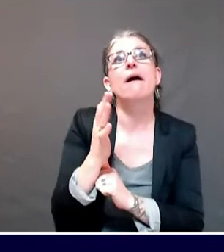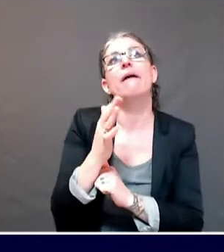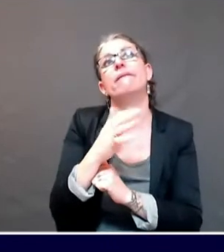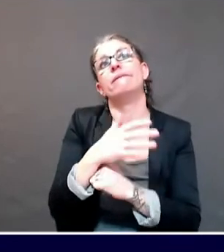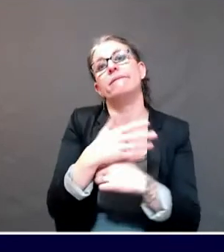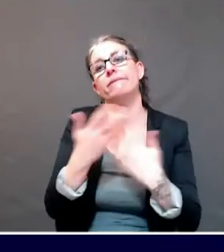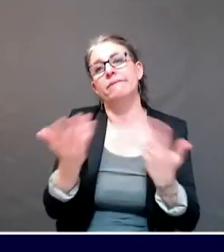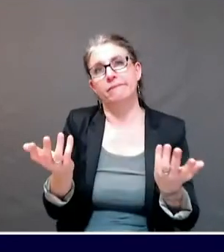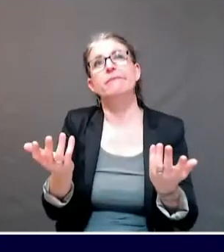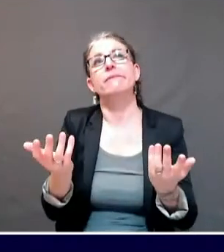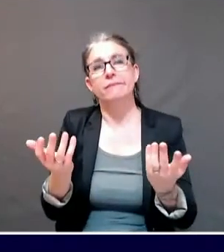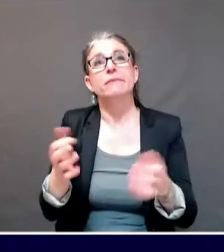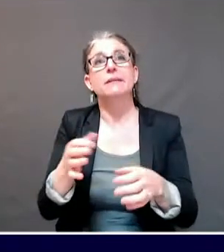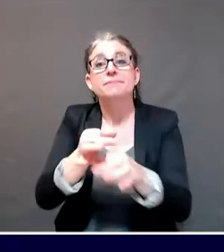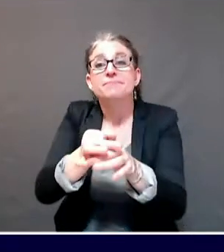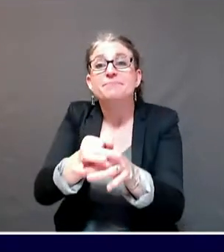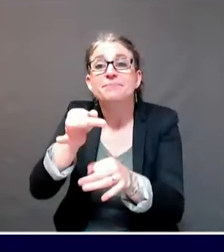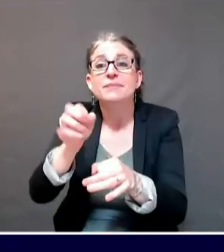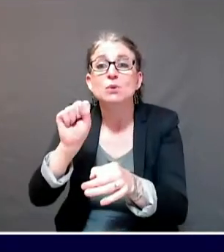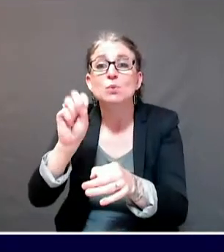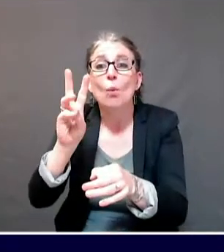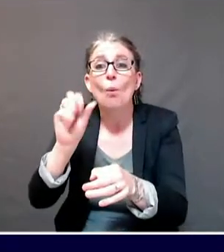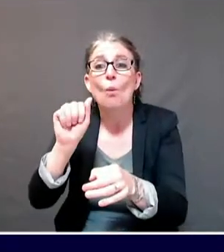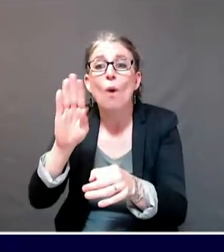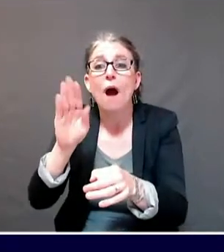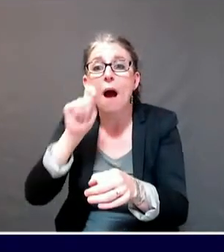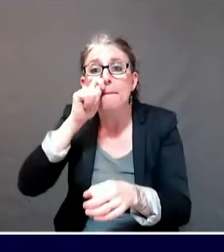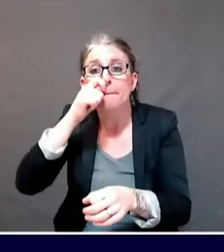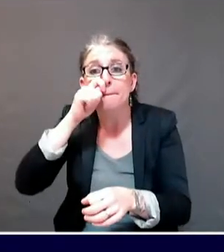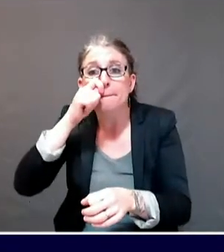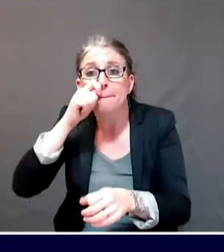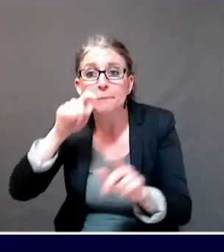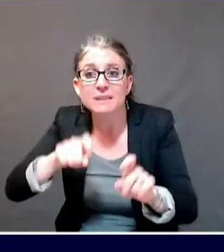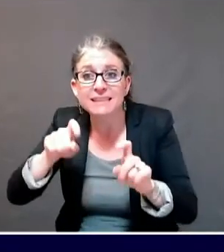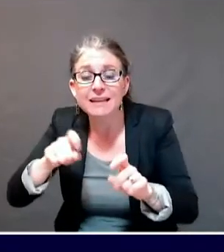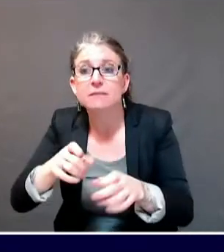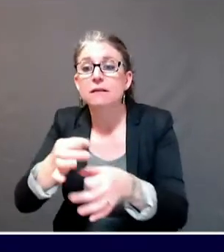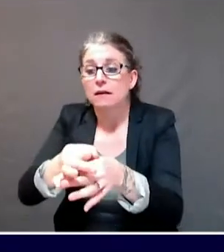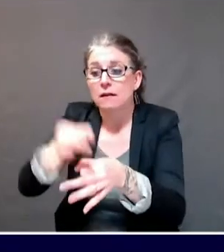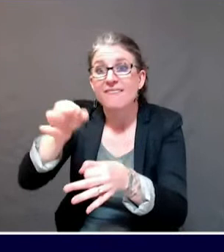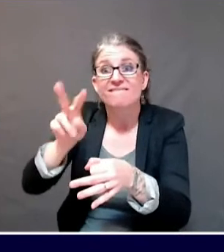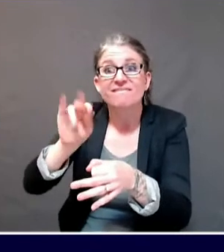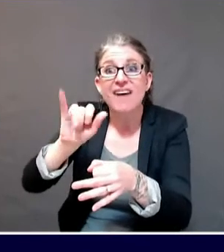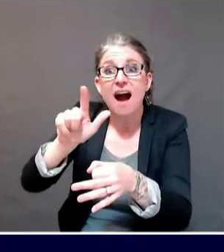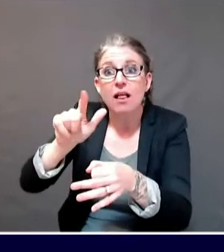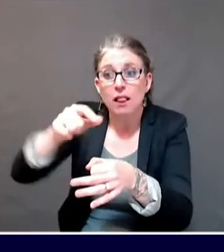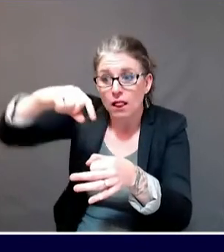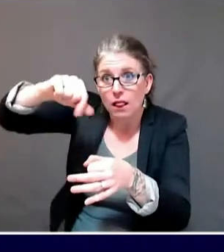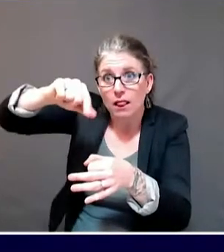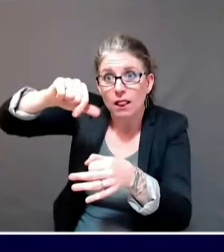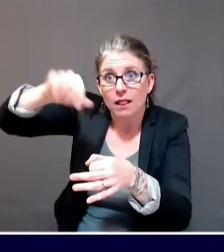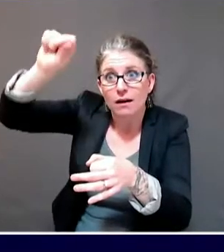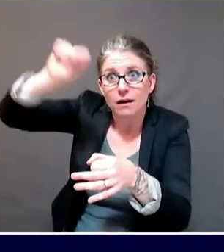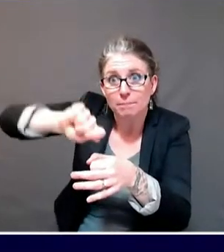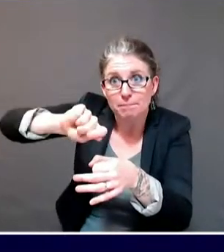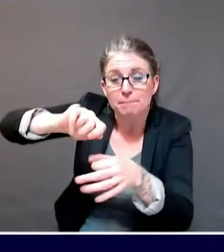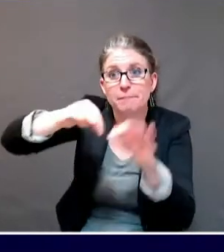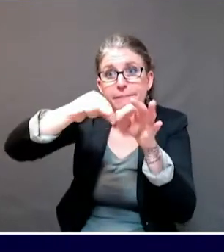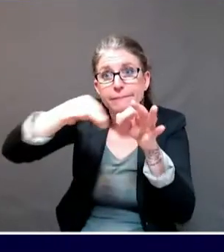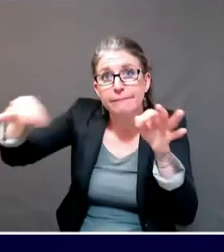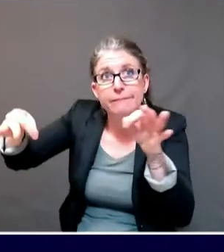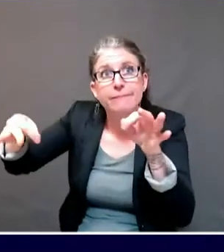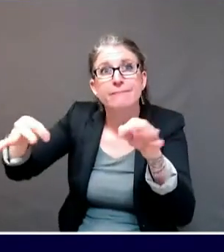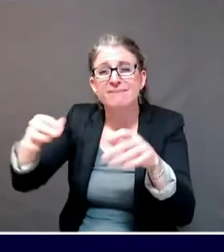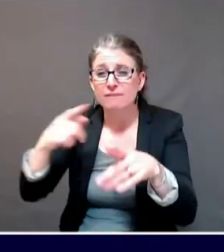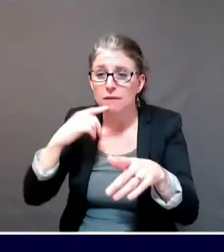swabs to conduct the COVID-19 test, as well as the vials of transport medium to make sure that they can get to the laboratory that they're going